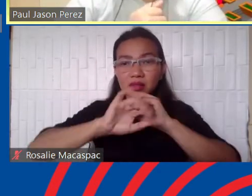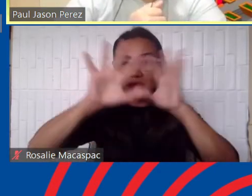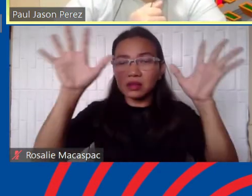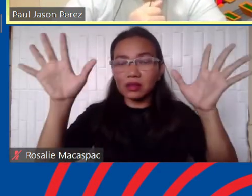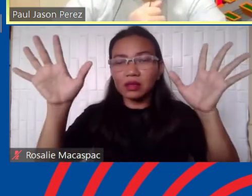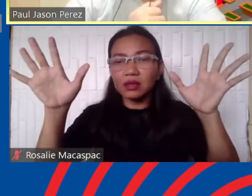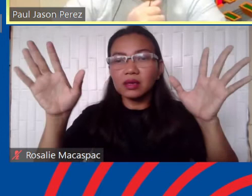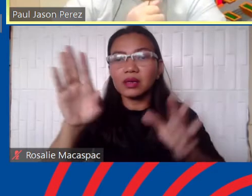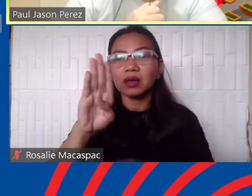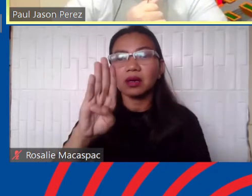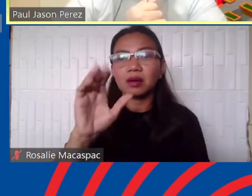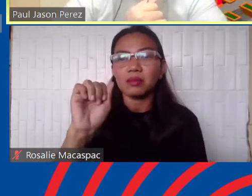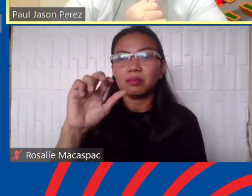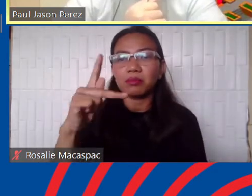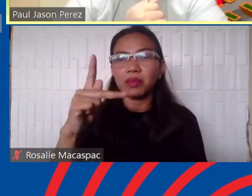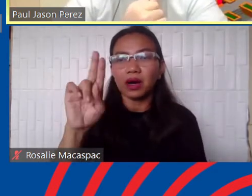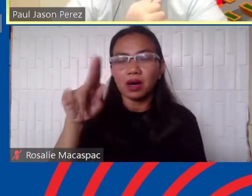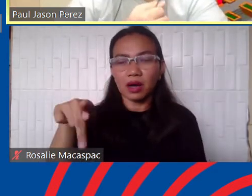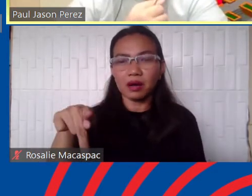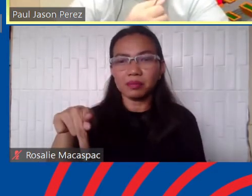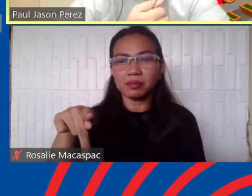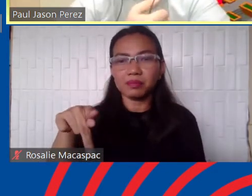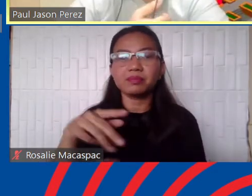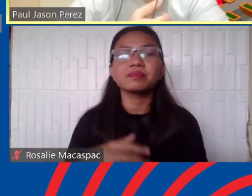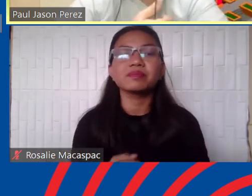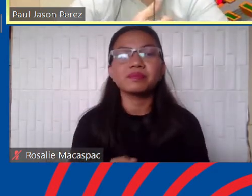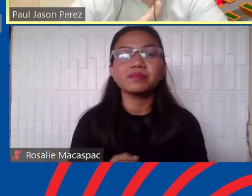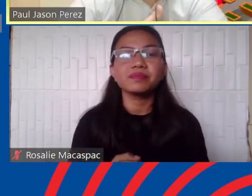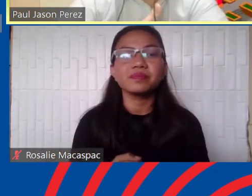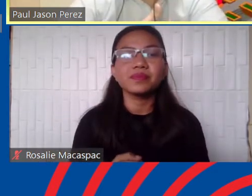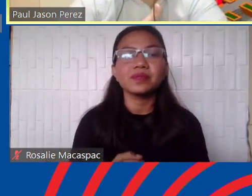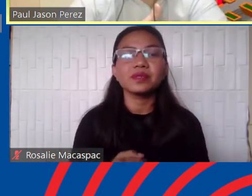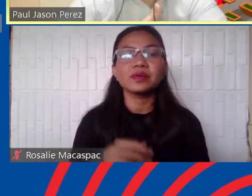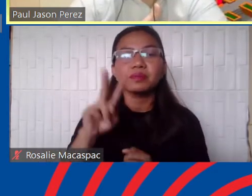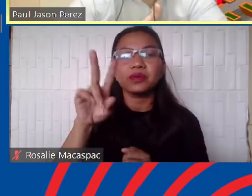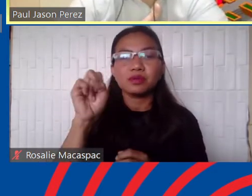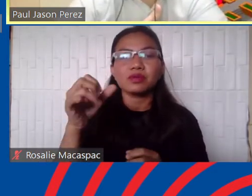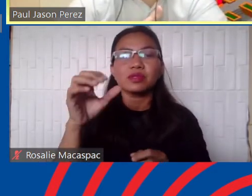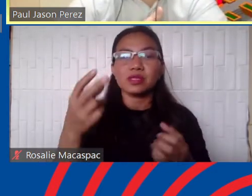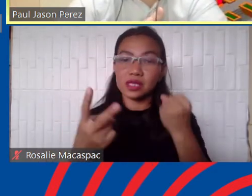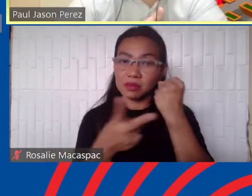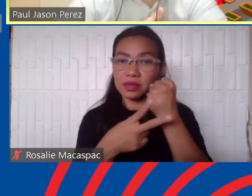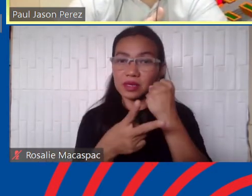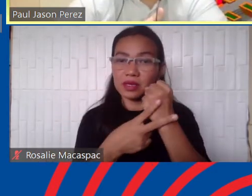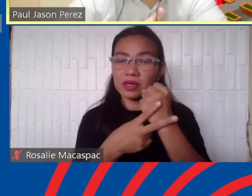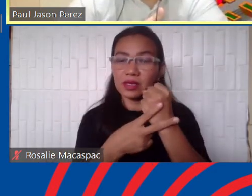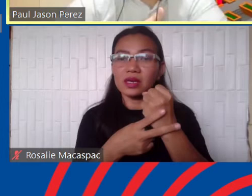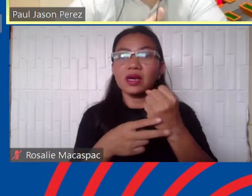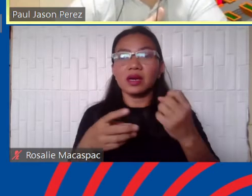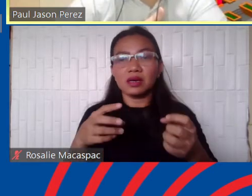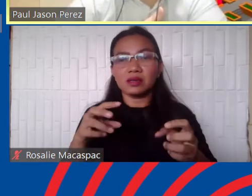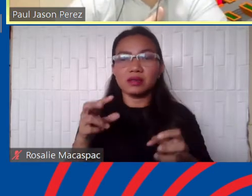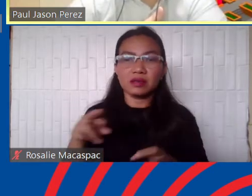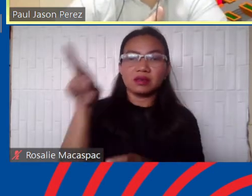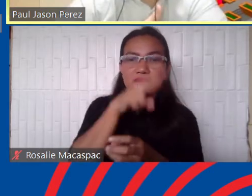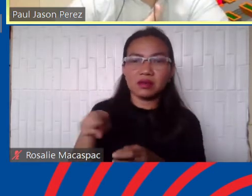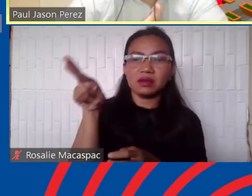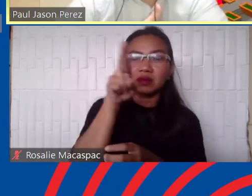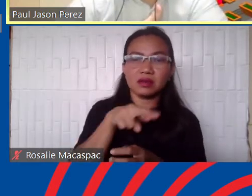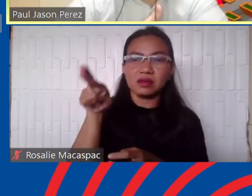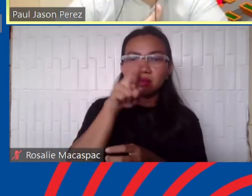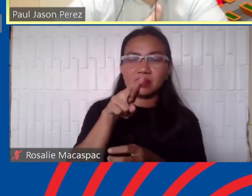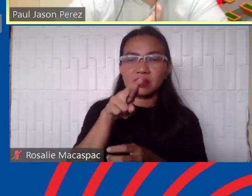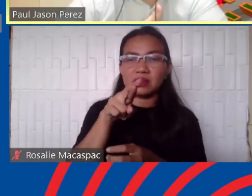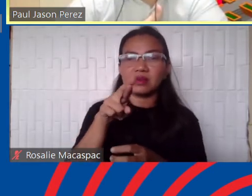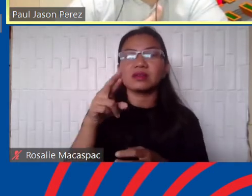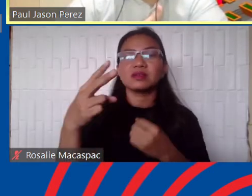backup versus archiving. So during this stage of the data lifecycle, when we say storage, we